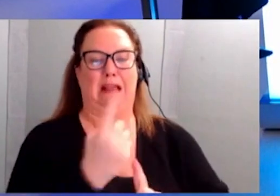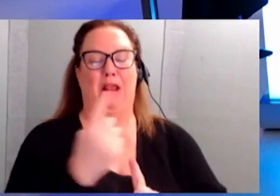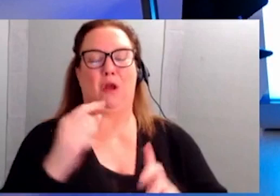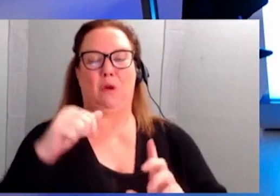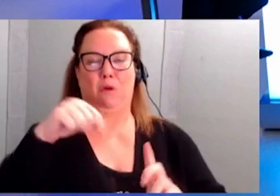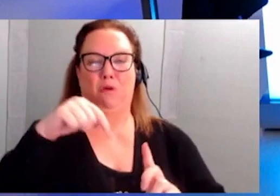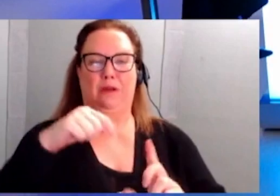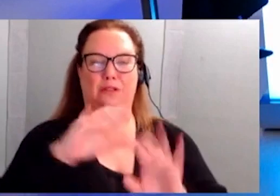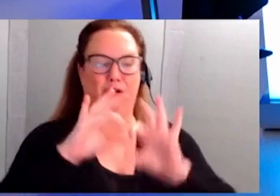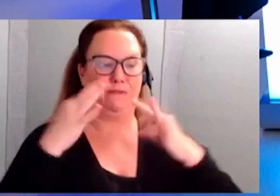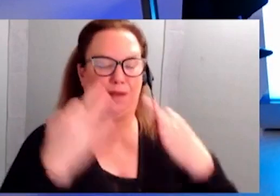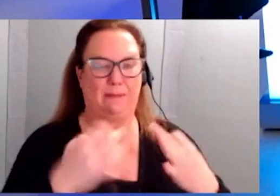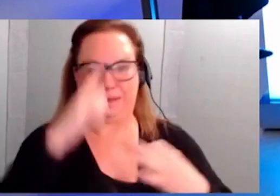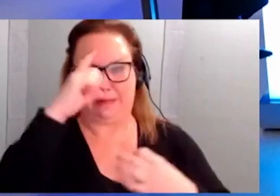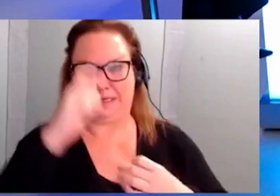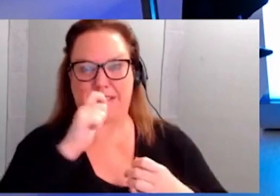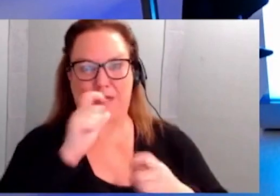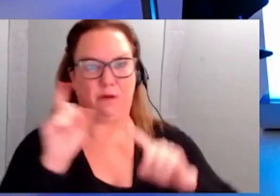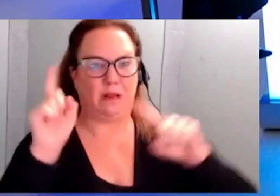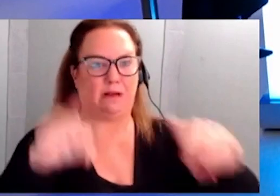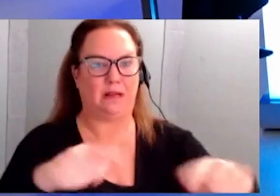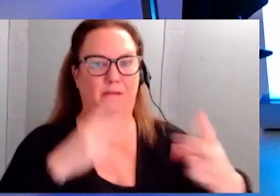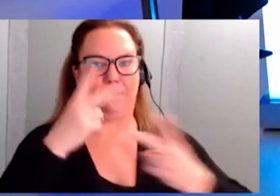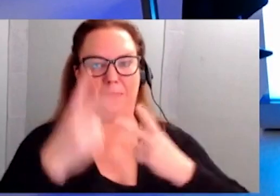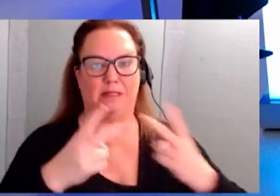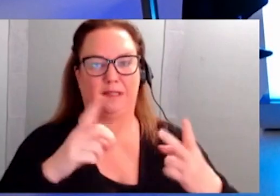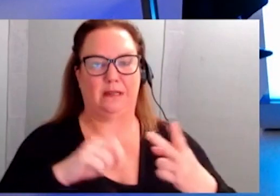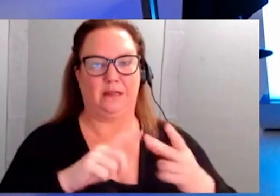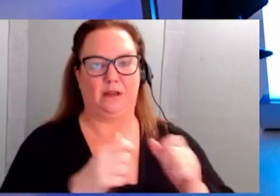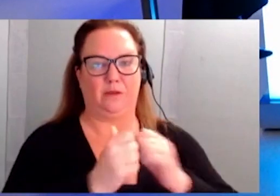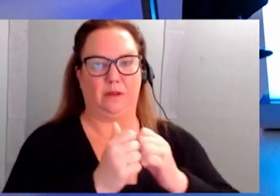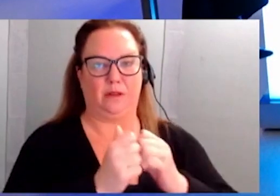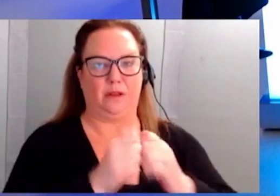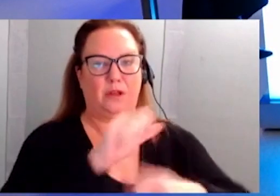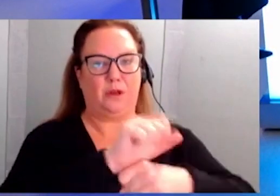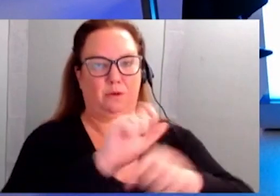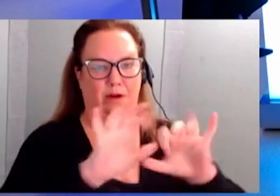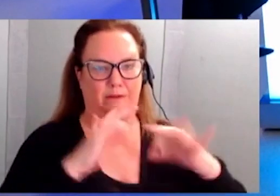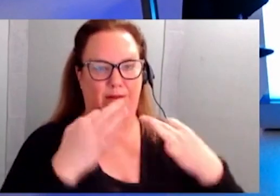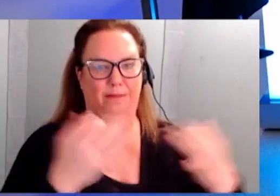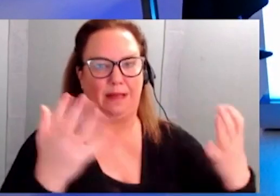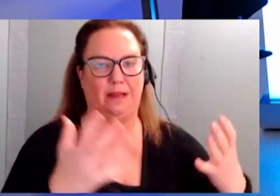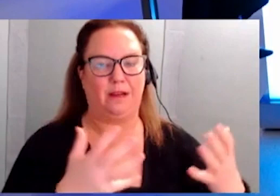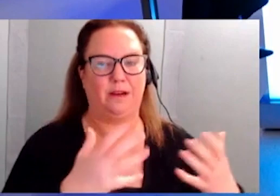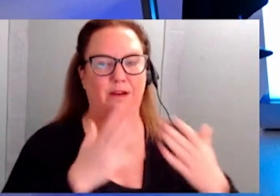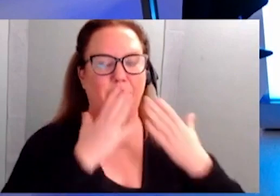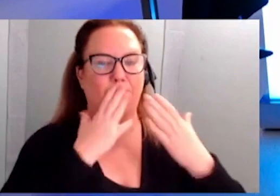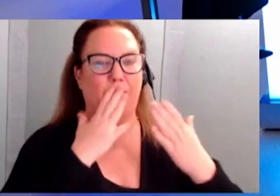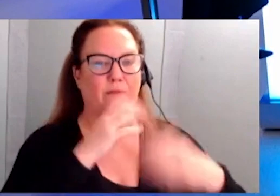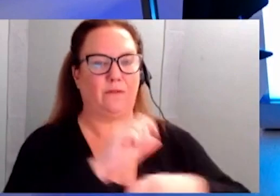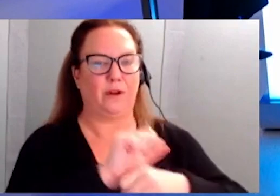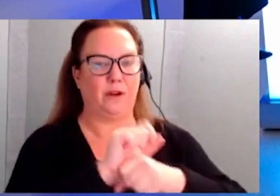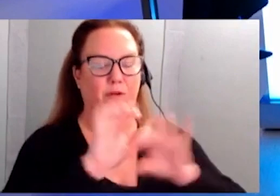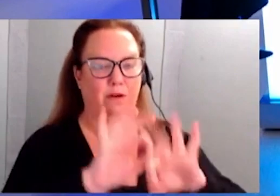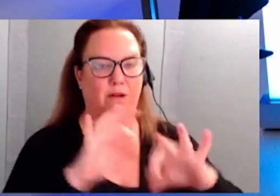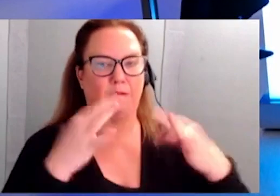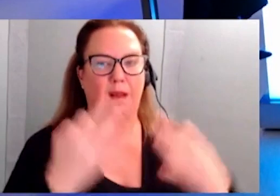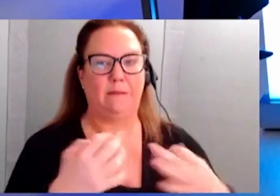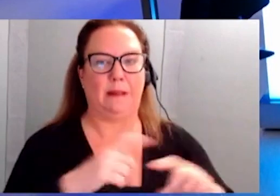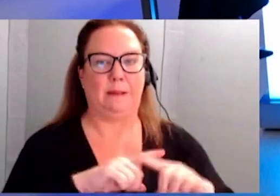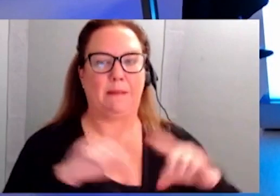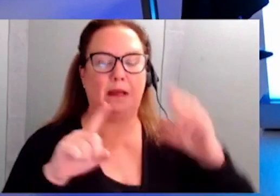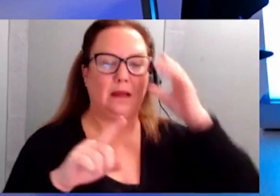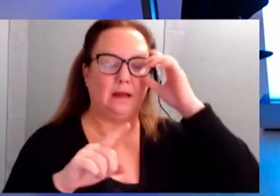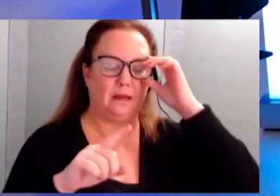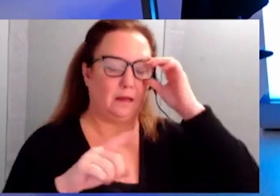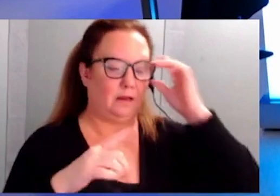family goes, because they weren't allowed to come in, they weren't allowed to be with you. I know you had your work family here, and I know you were so grateful, so grateful for that. But you were